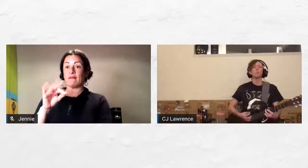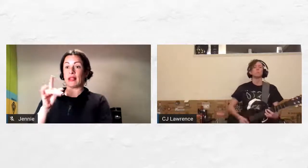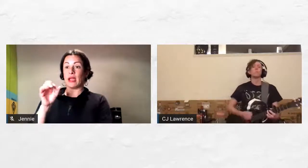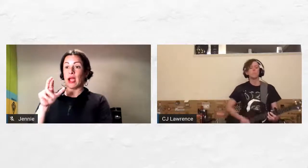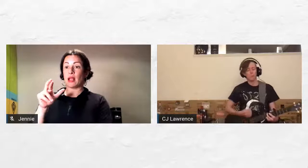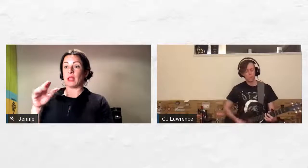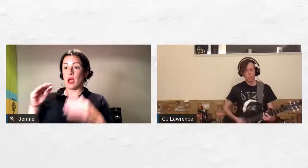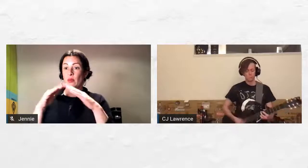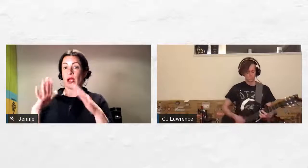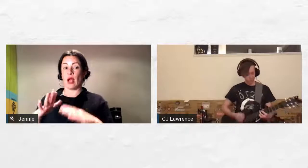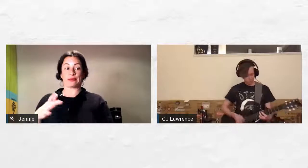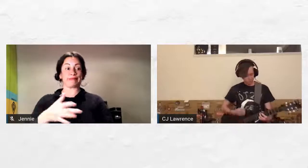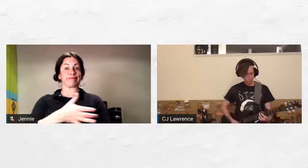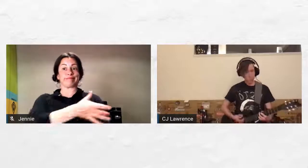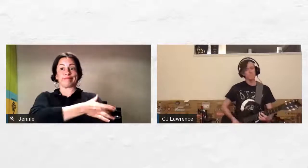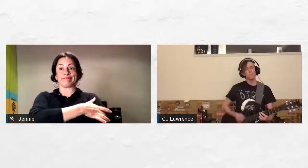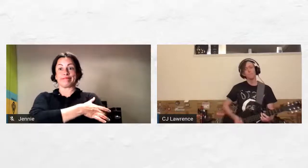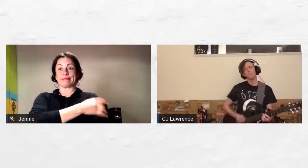arm.